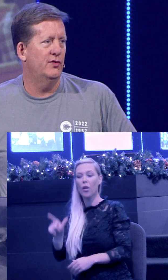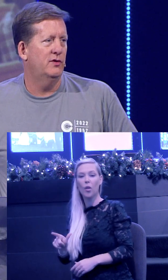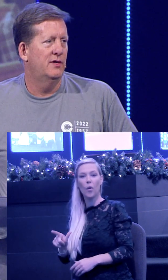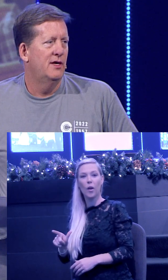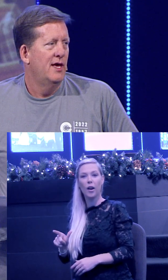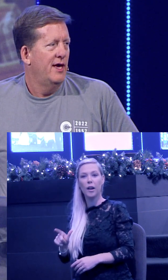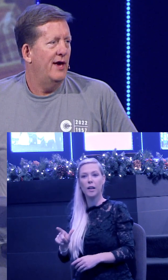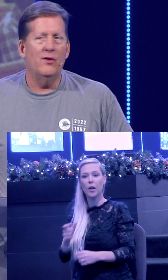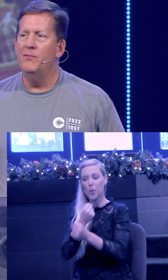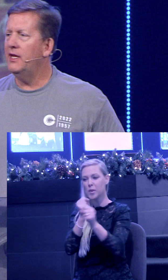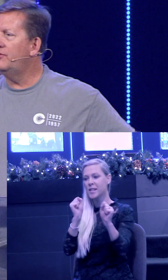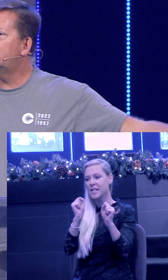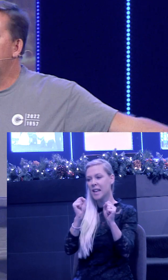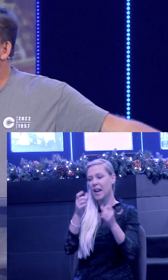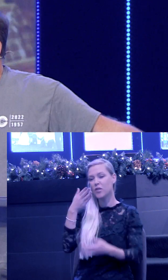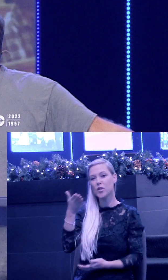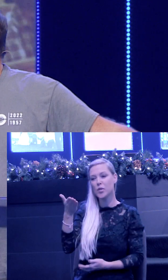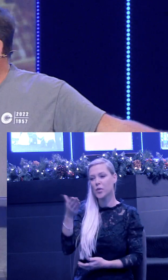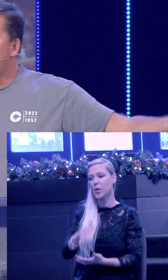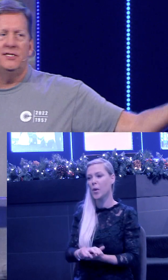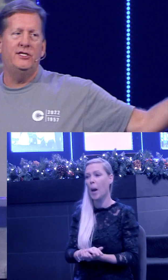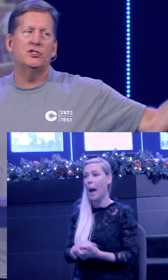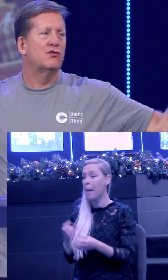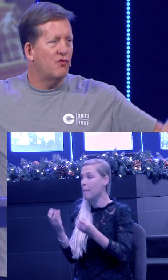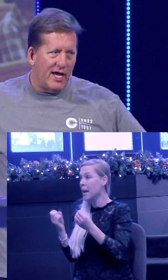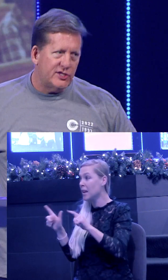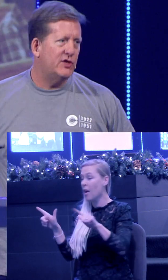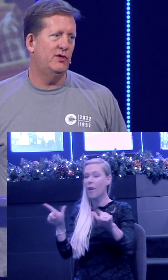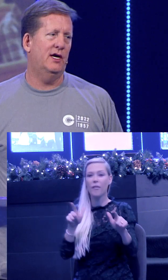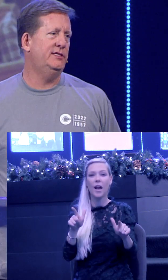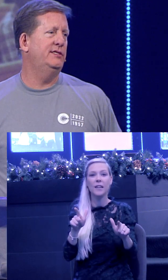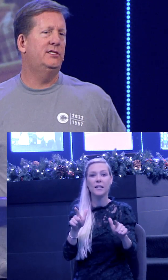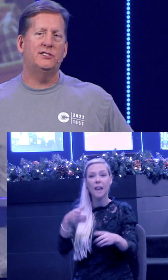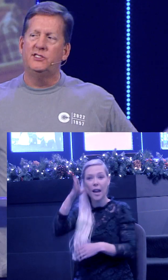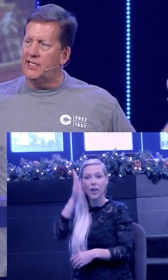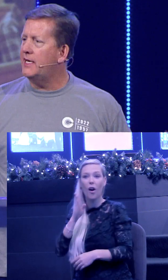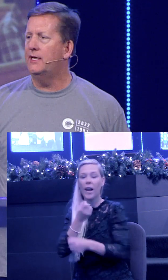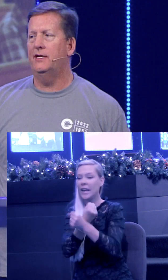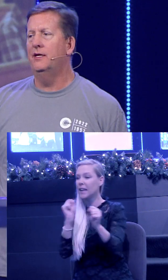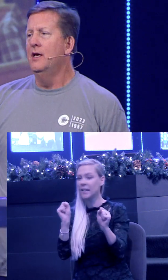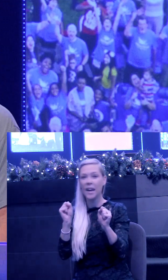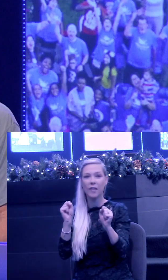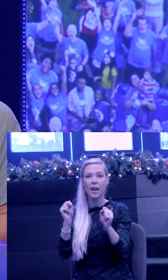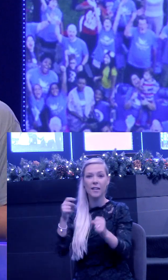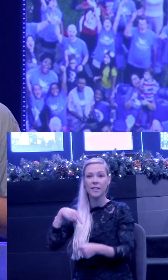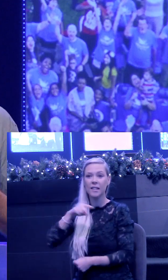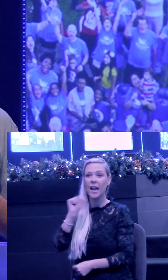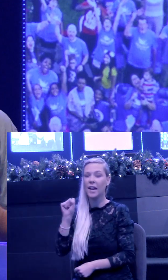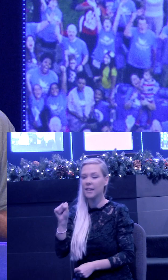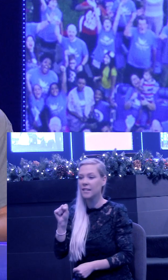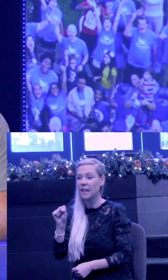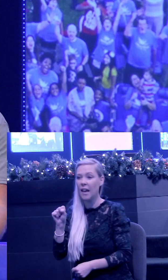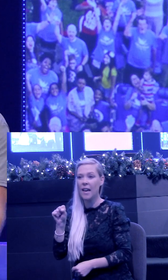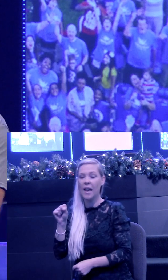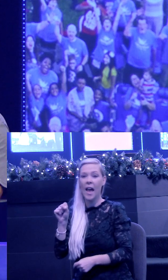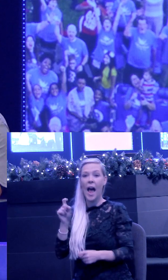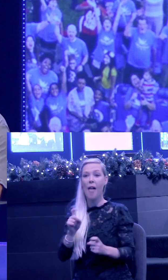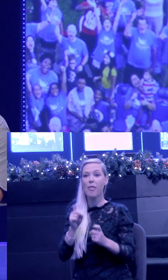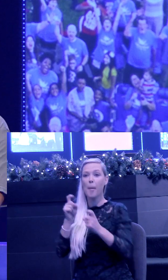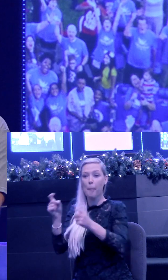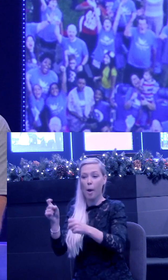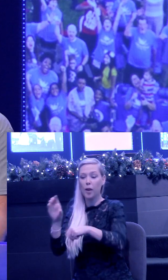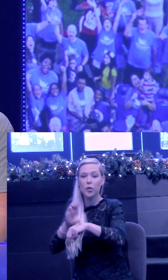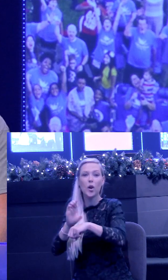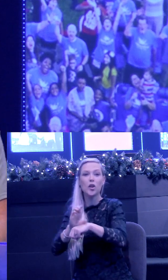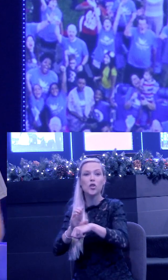rescued you." And there are many of us in this room that God just, He just rescued us. He just did. And then He brought us as a church to